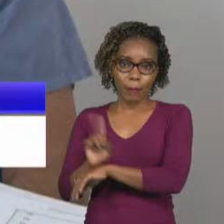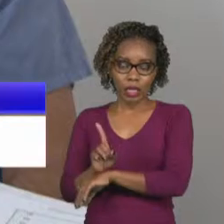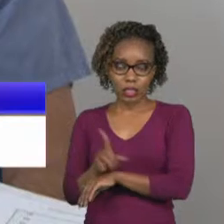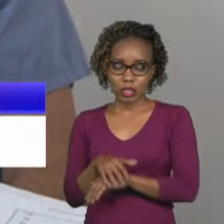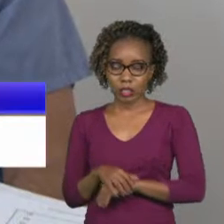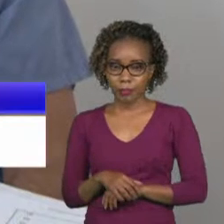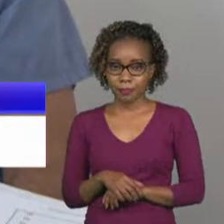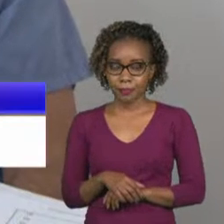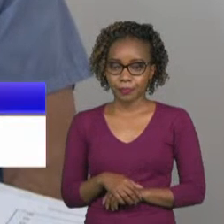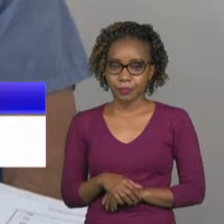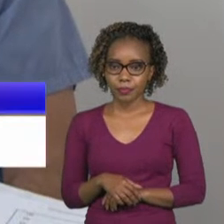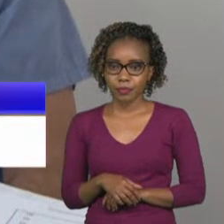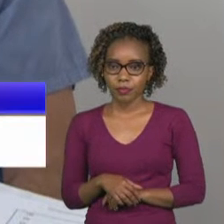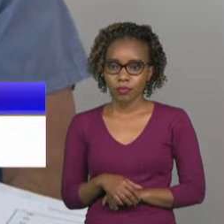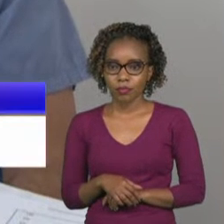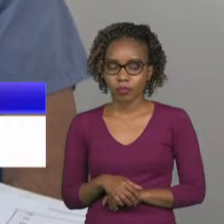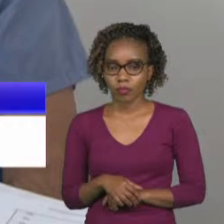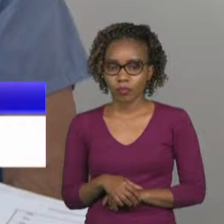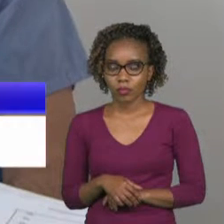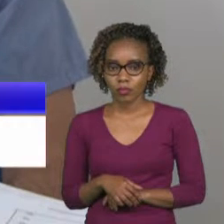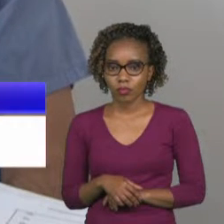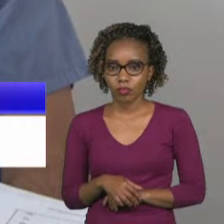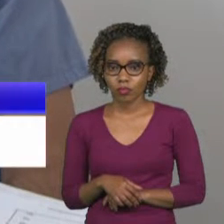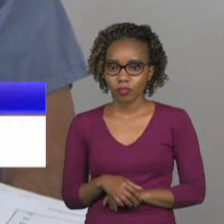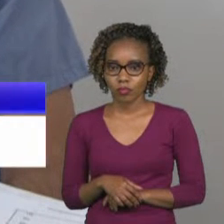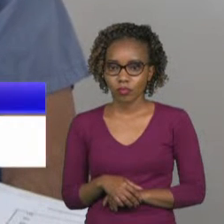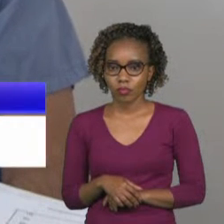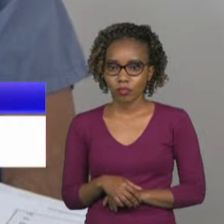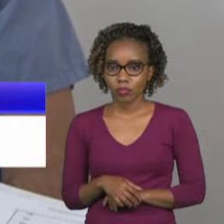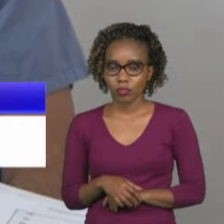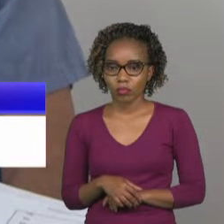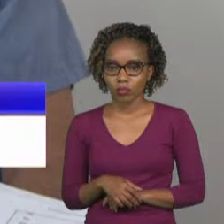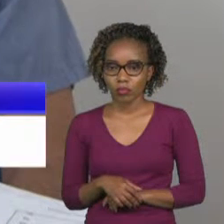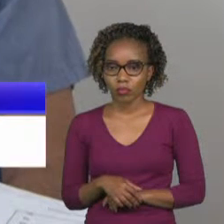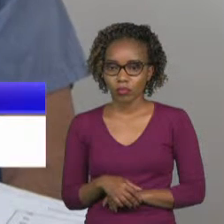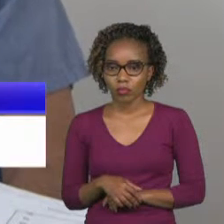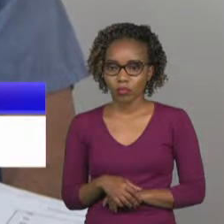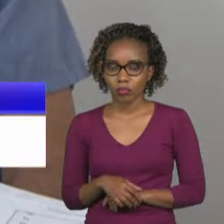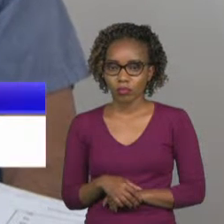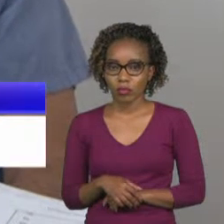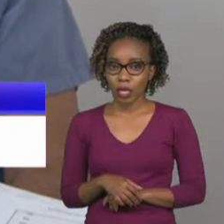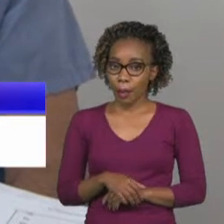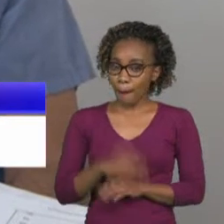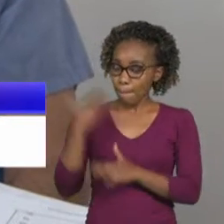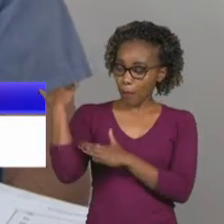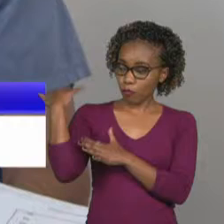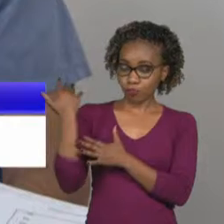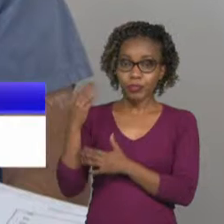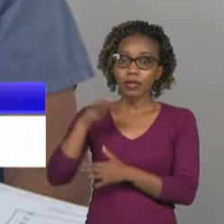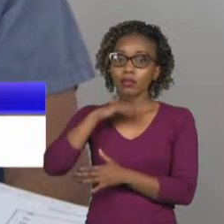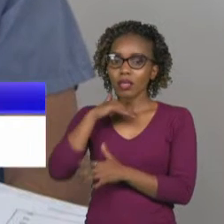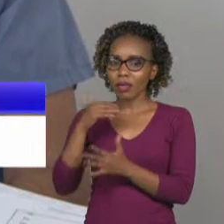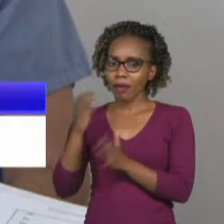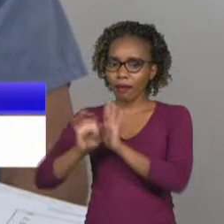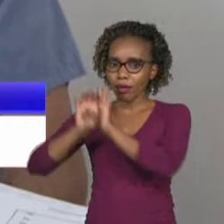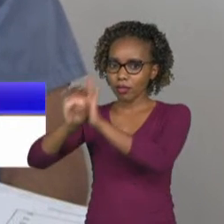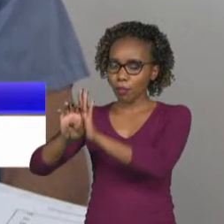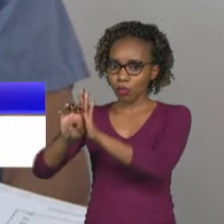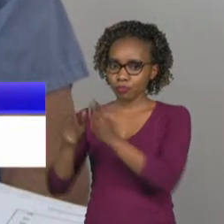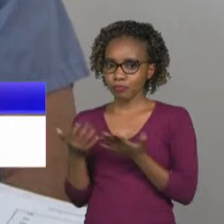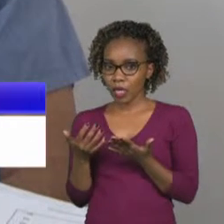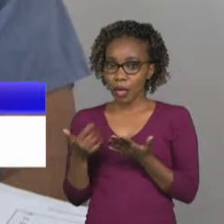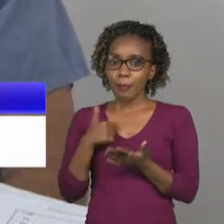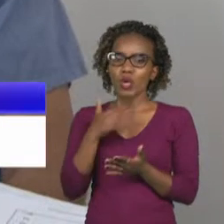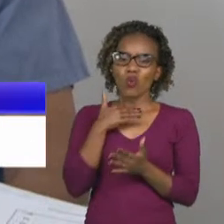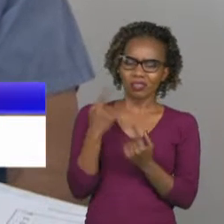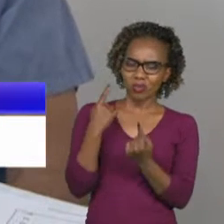prima il decesso era un evento, non voglio dire raro. Whereas before death was, let's say, an event, I don't